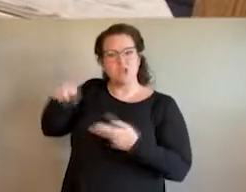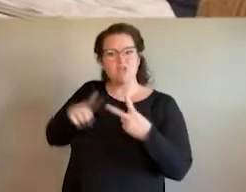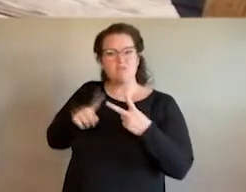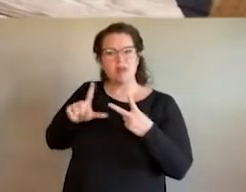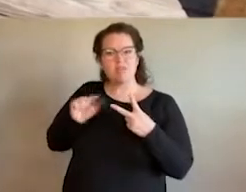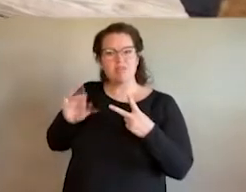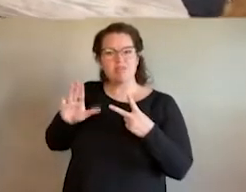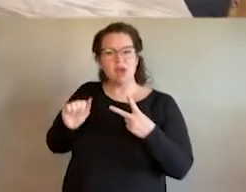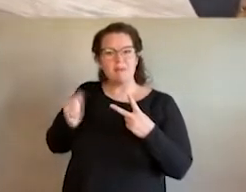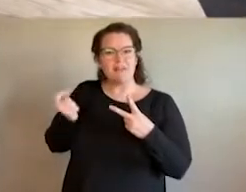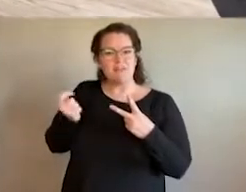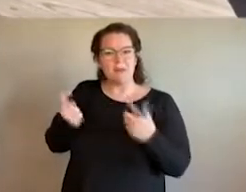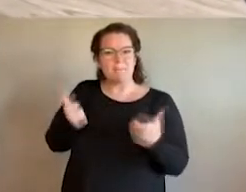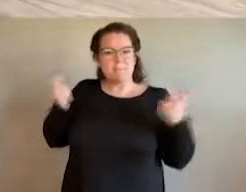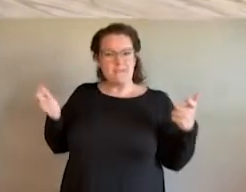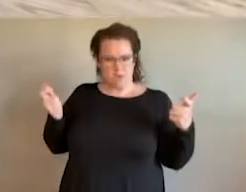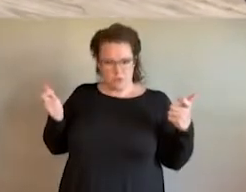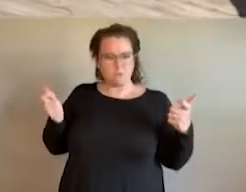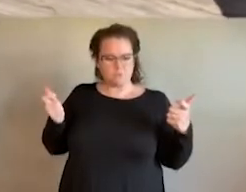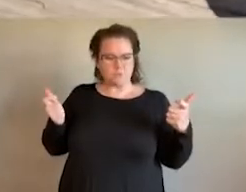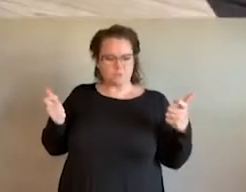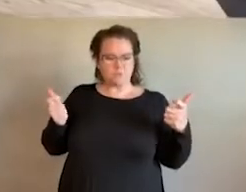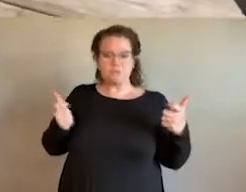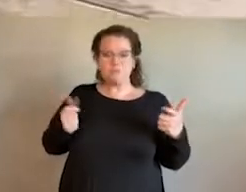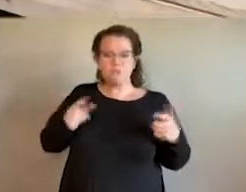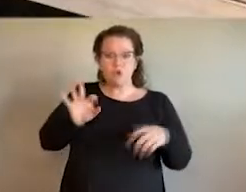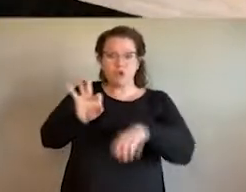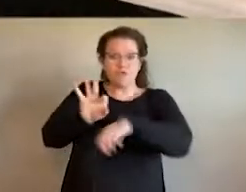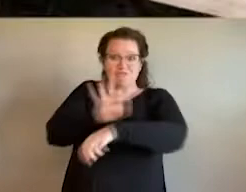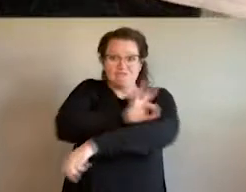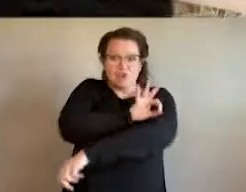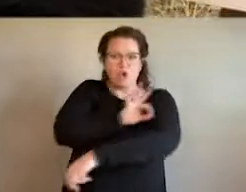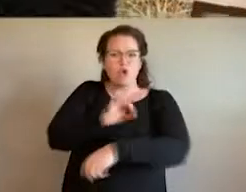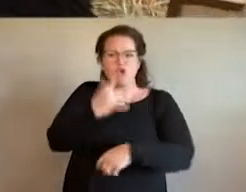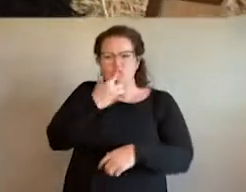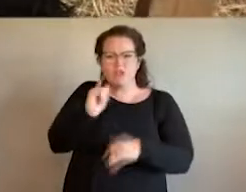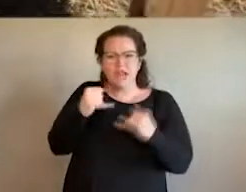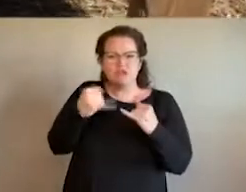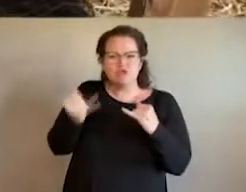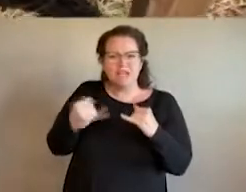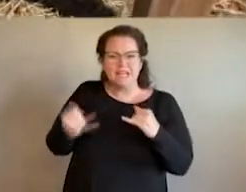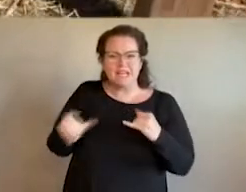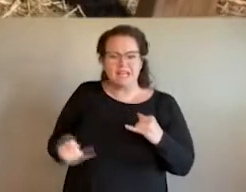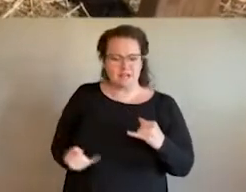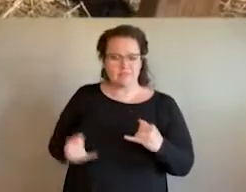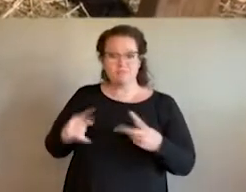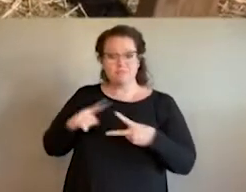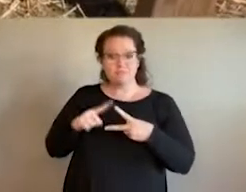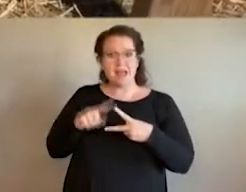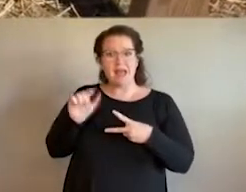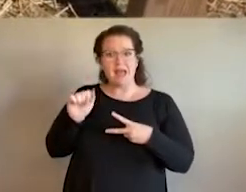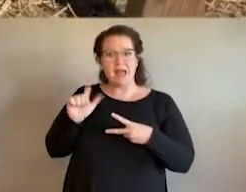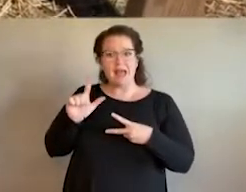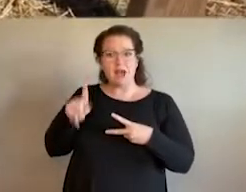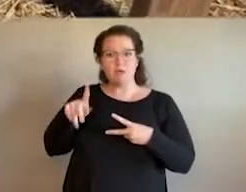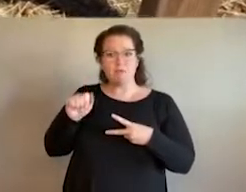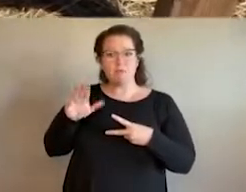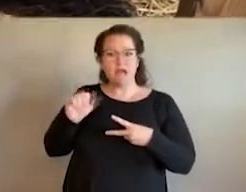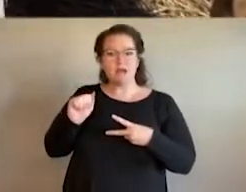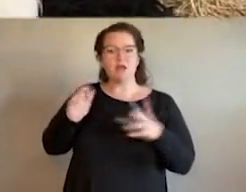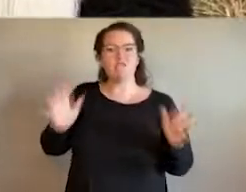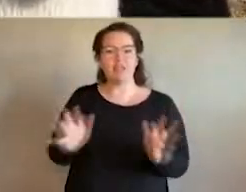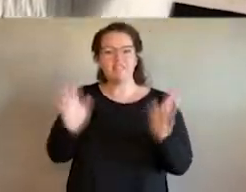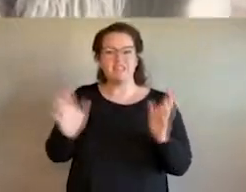than everybody else. Other than that, you'll notice her fur is very stringy, whereas theirs is very fluffy. So the